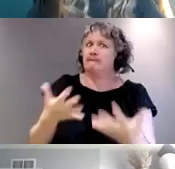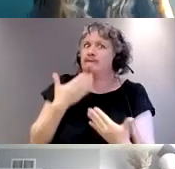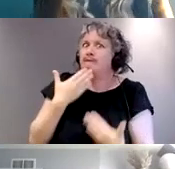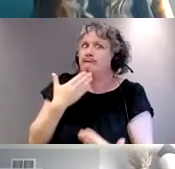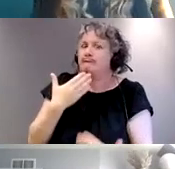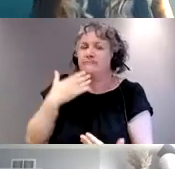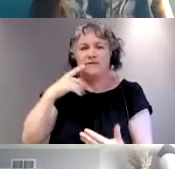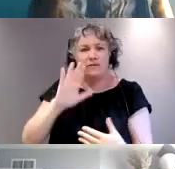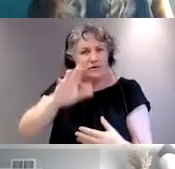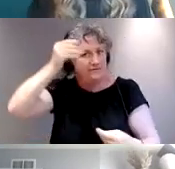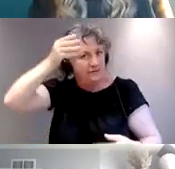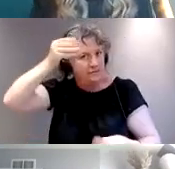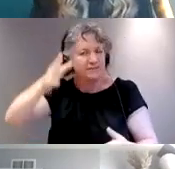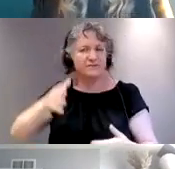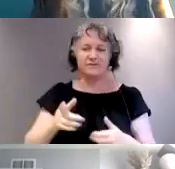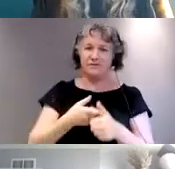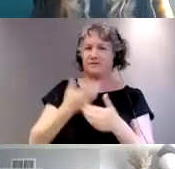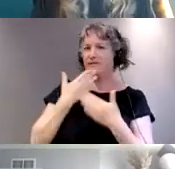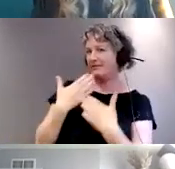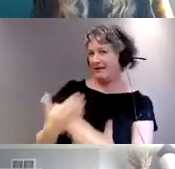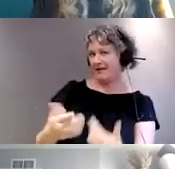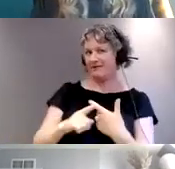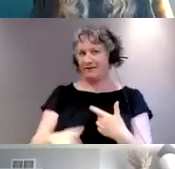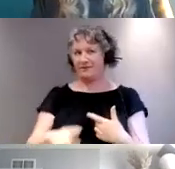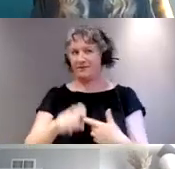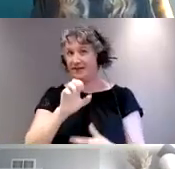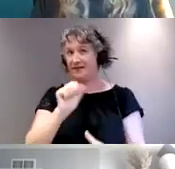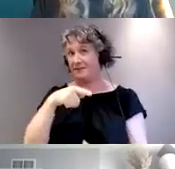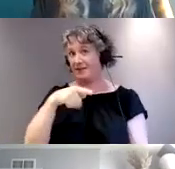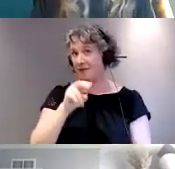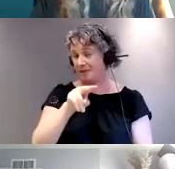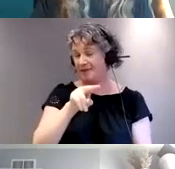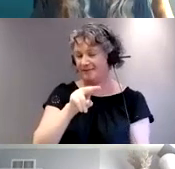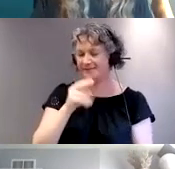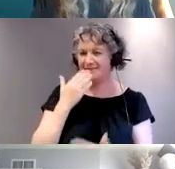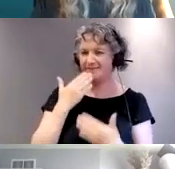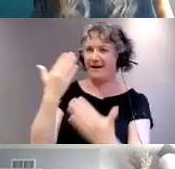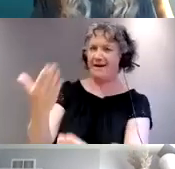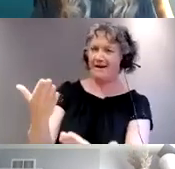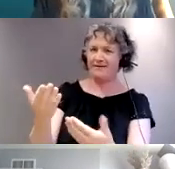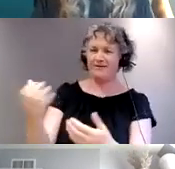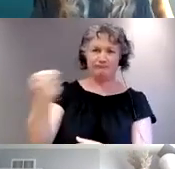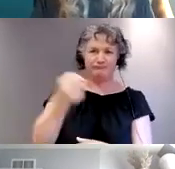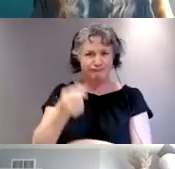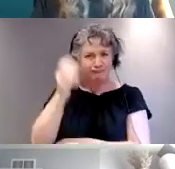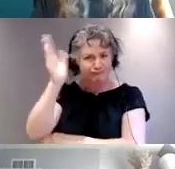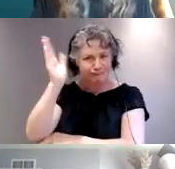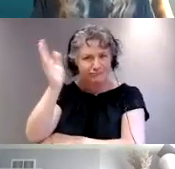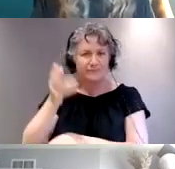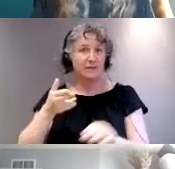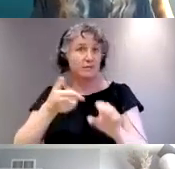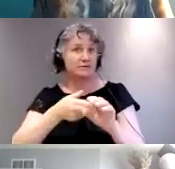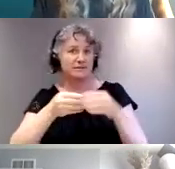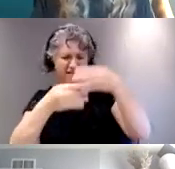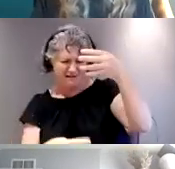was provided. So we'd like to first, on behalf of course, of Elder Abuse Prevention Ontario, say thank you. And our participants are also